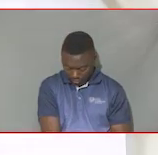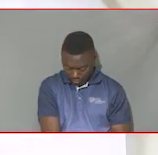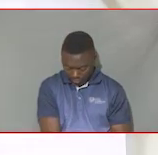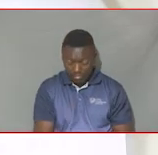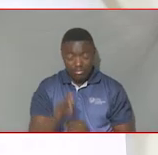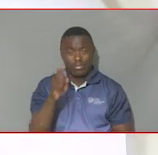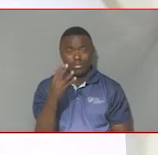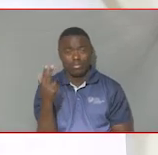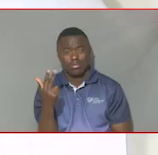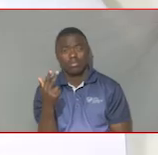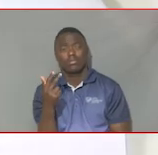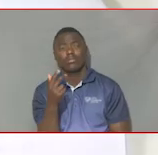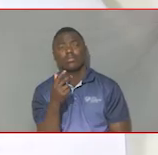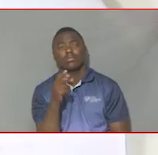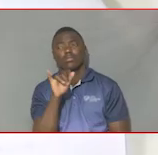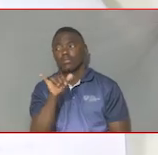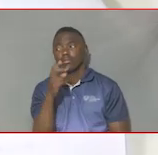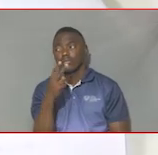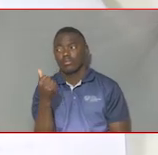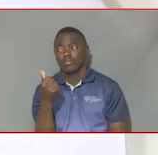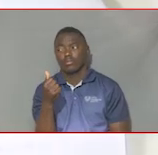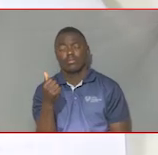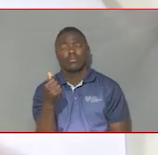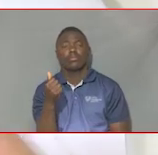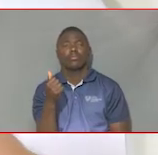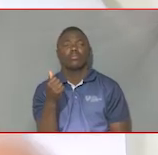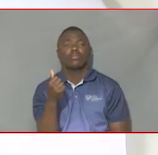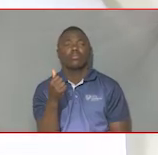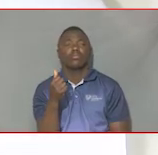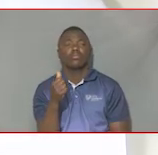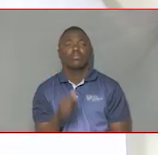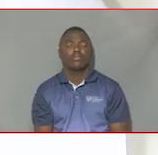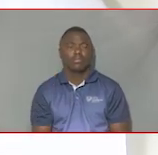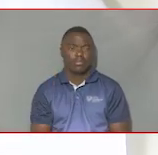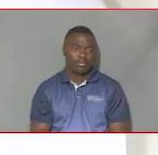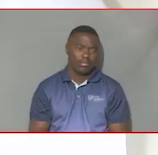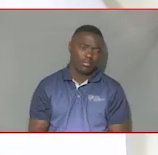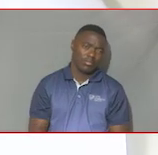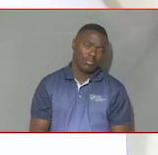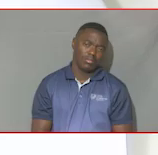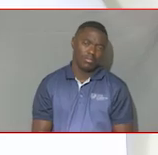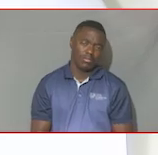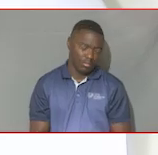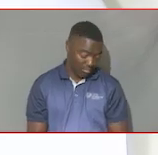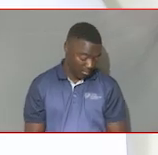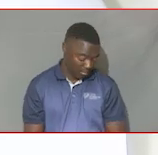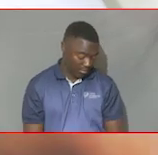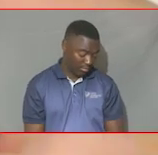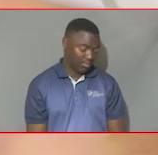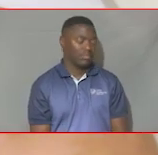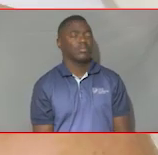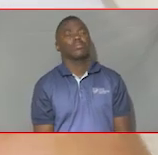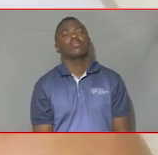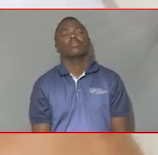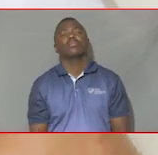is 26, Y is 48. Gives me that point there. Correct. Right. The next